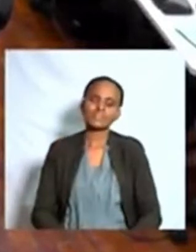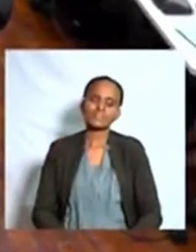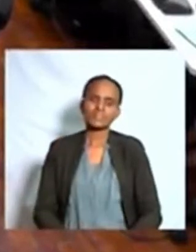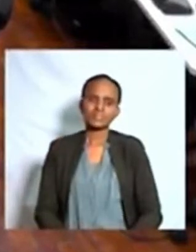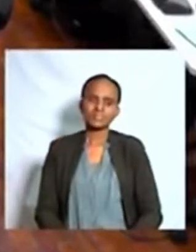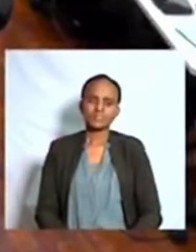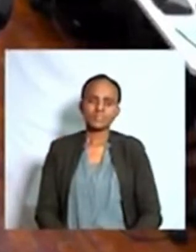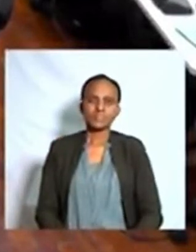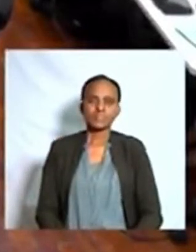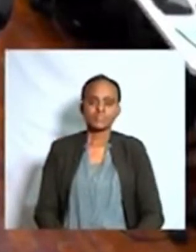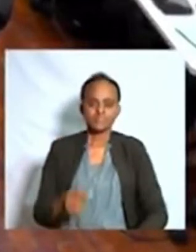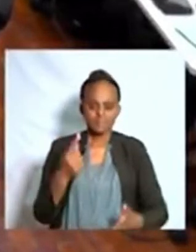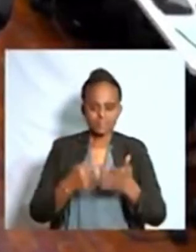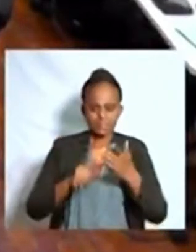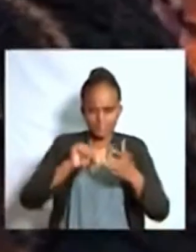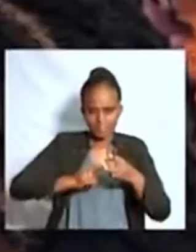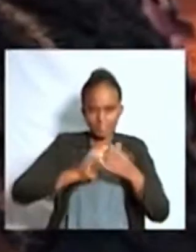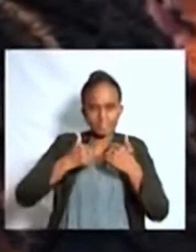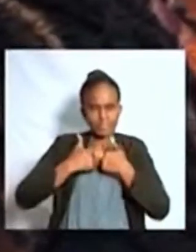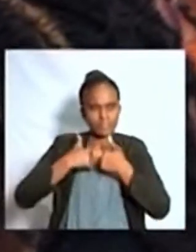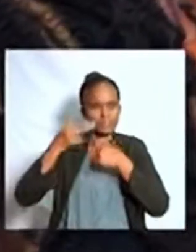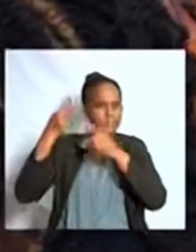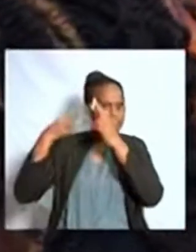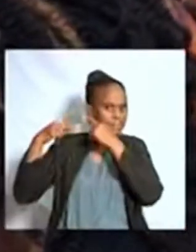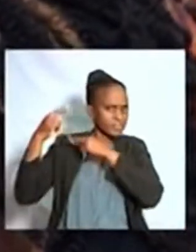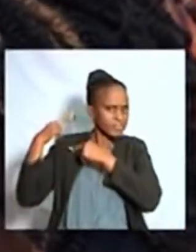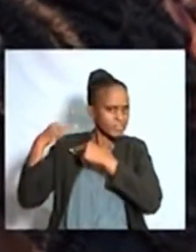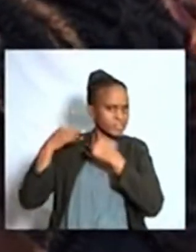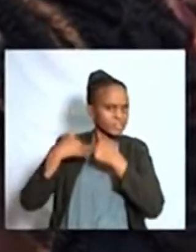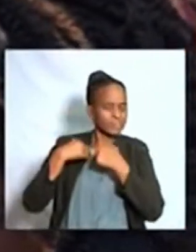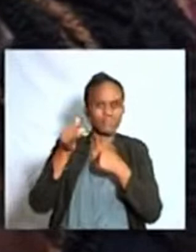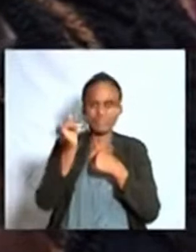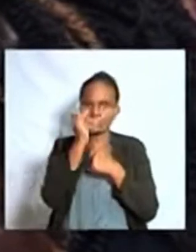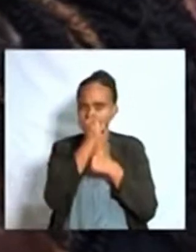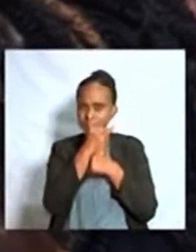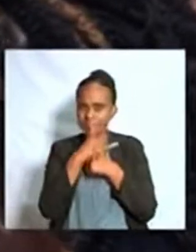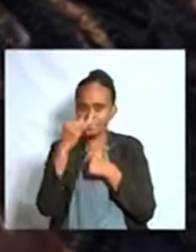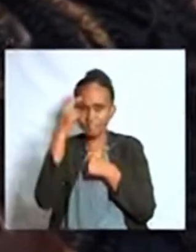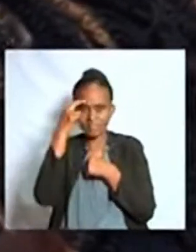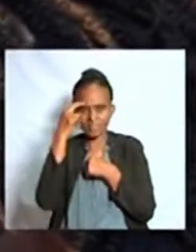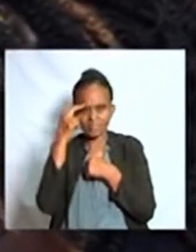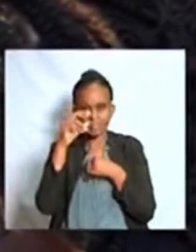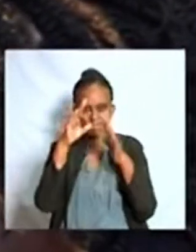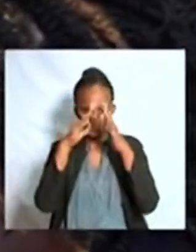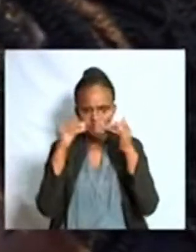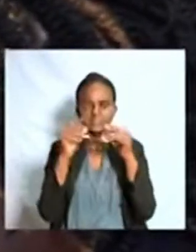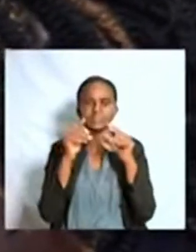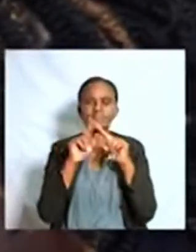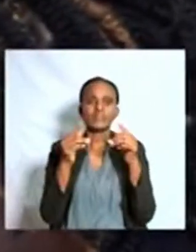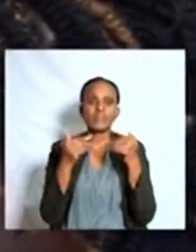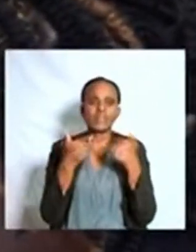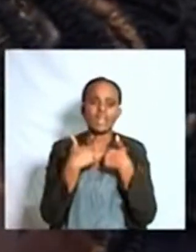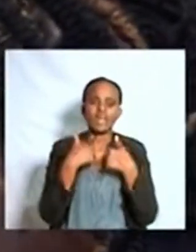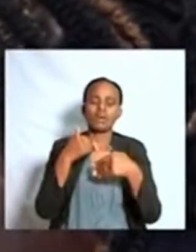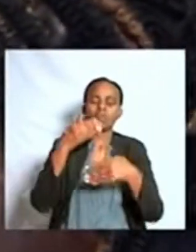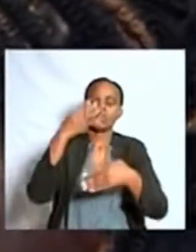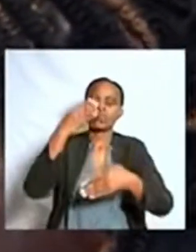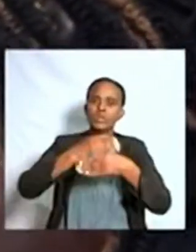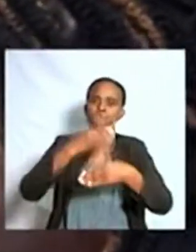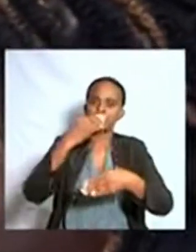done is that we have revised the design for the guardhouse, and now it actually has 4